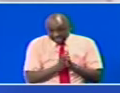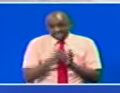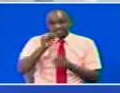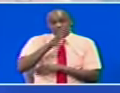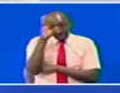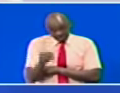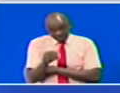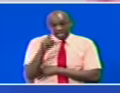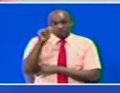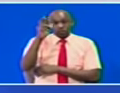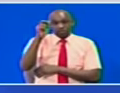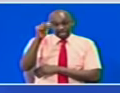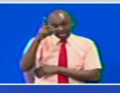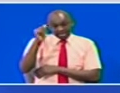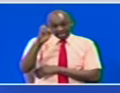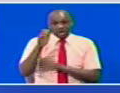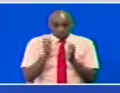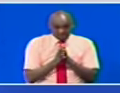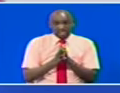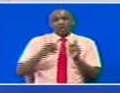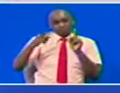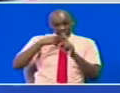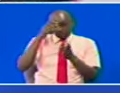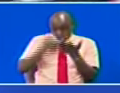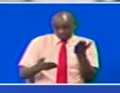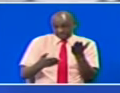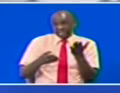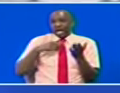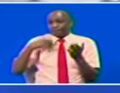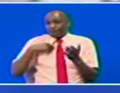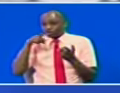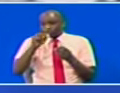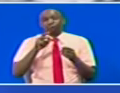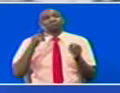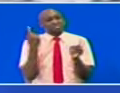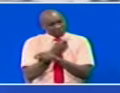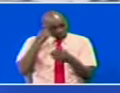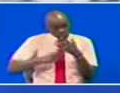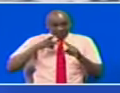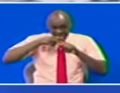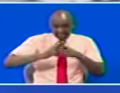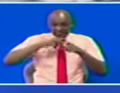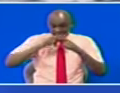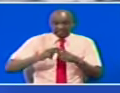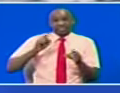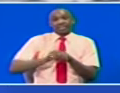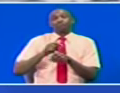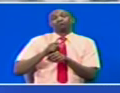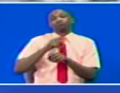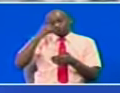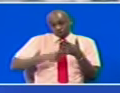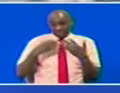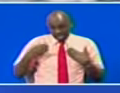Johannesburg, Lusaka and Harare due to positive projection contributed to fixed cost during the December 2016. In April